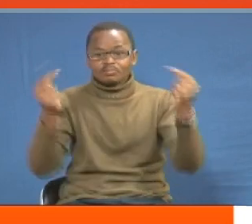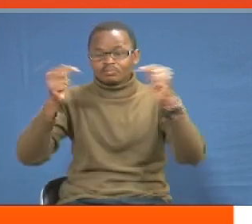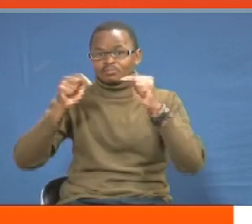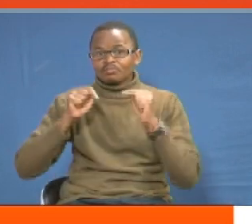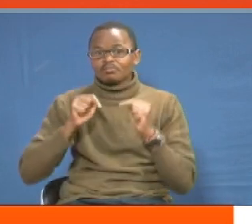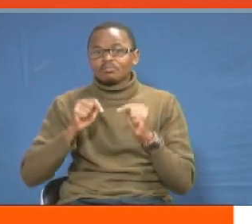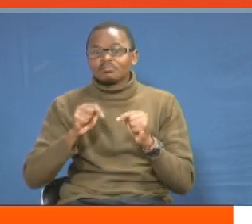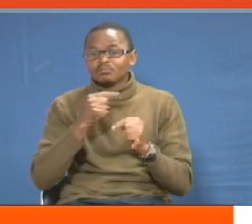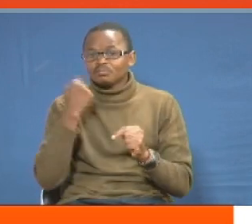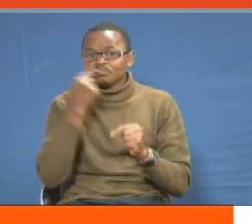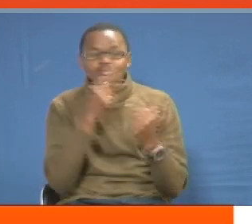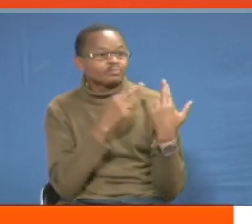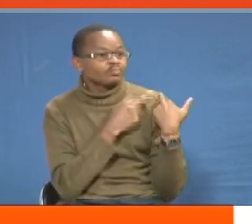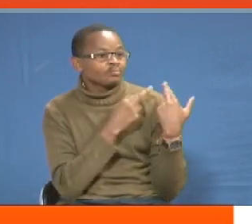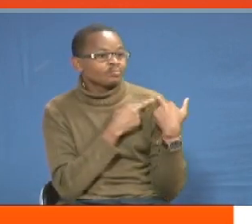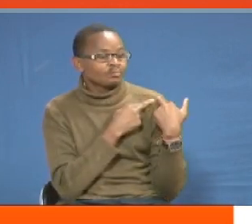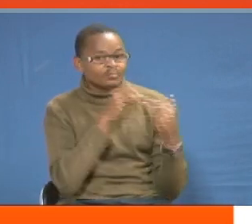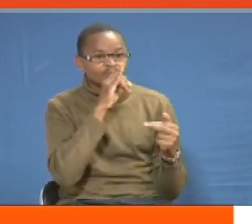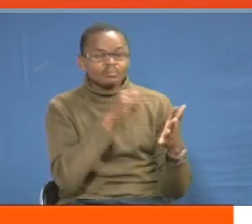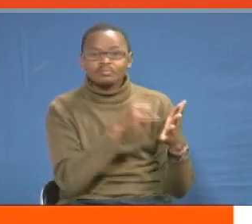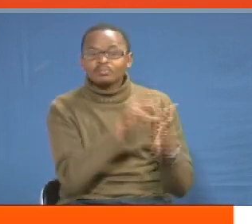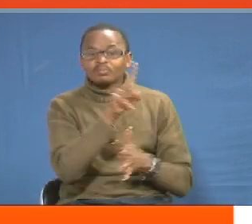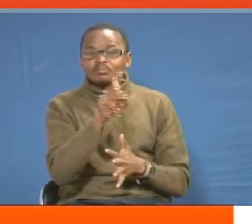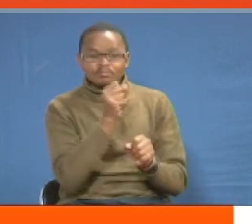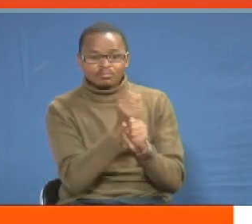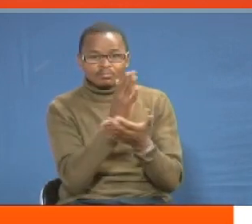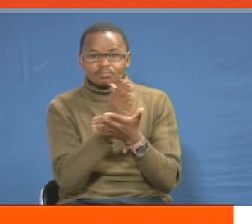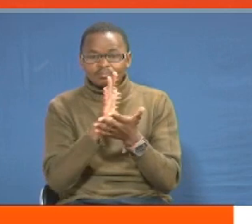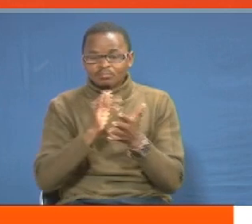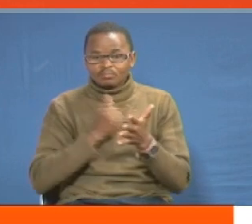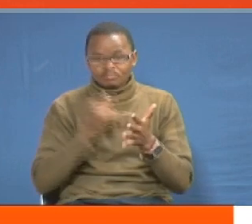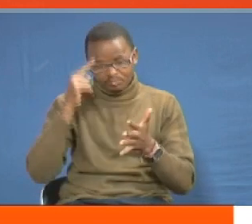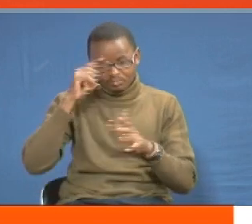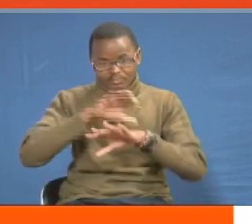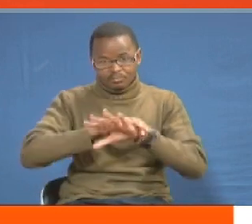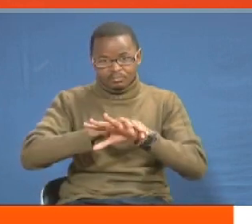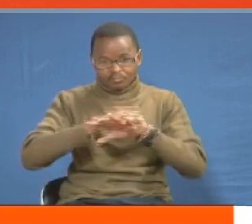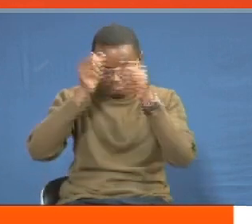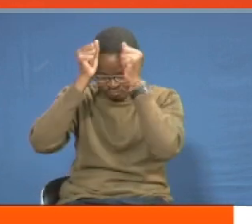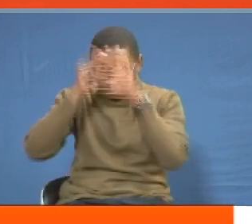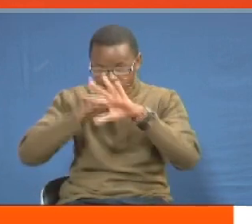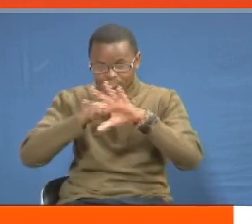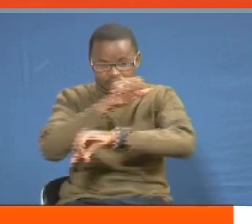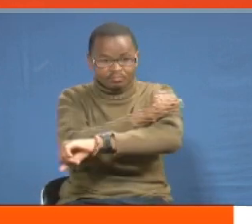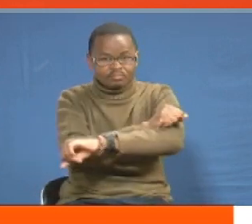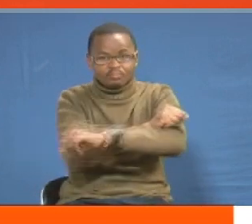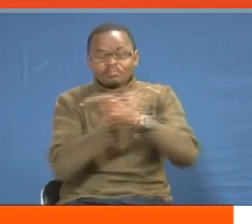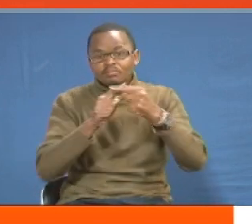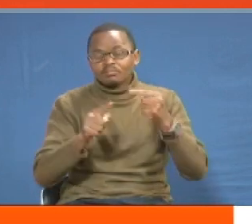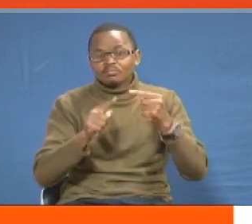come out? Whose responsibility is it to ensure that we track the students, not only when they're in